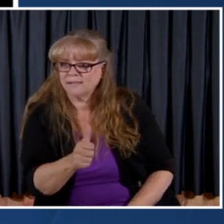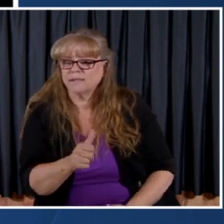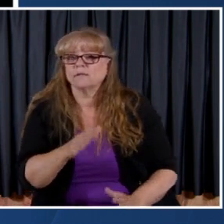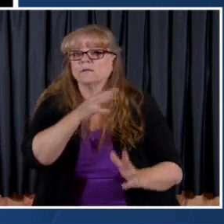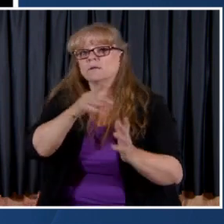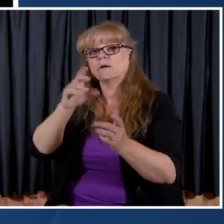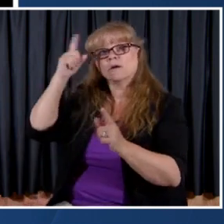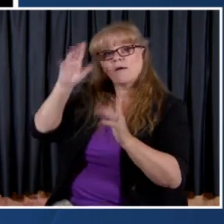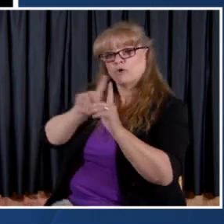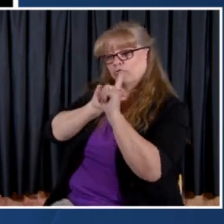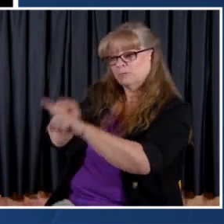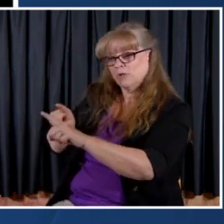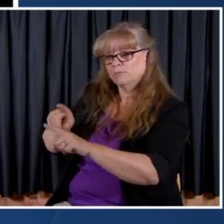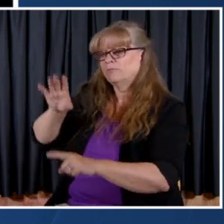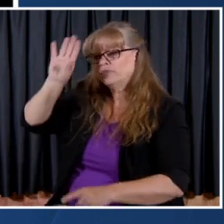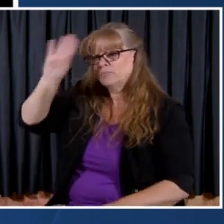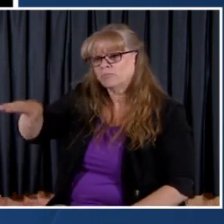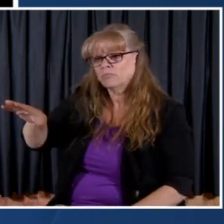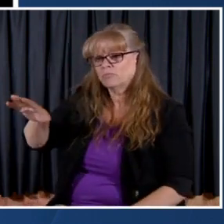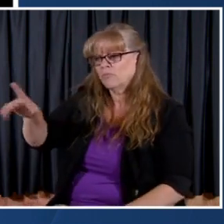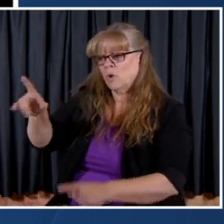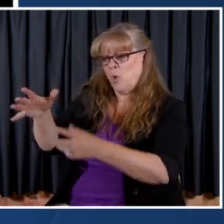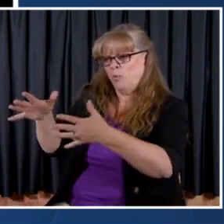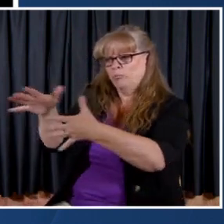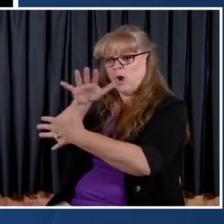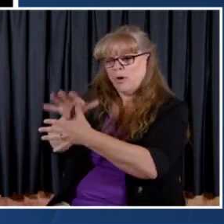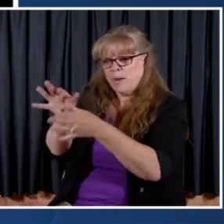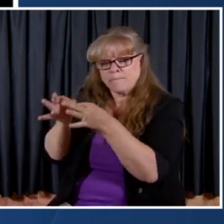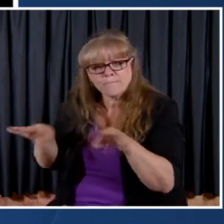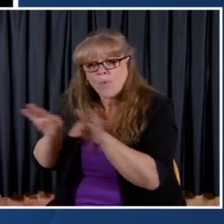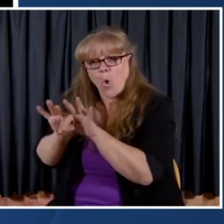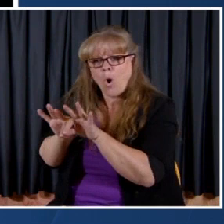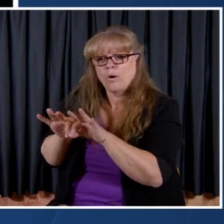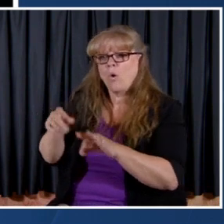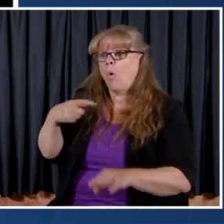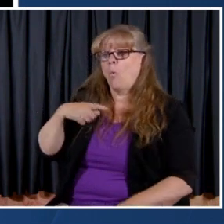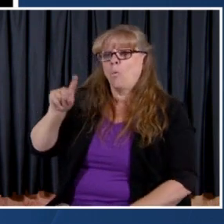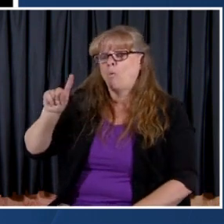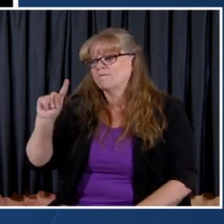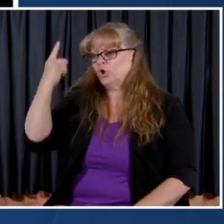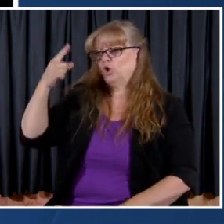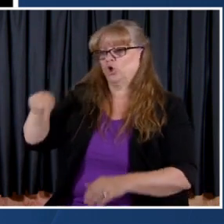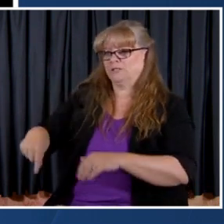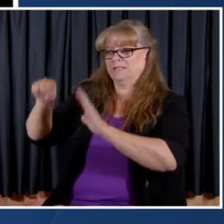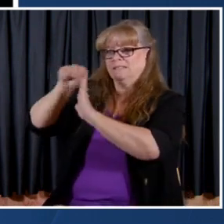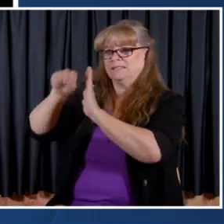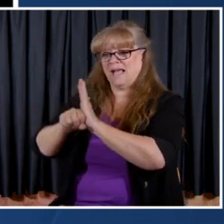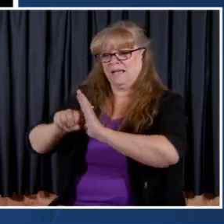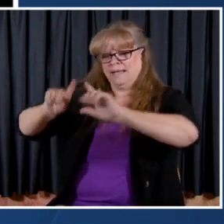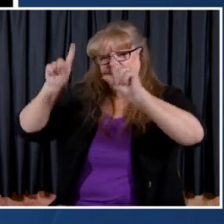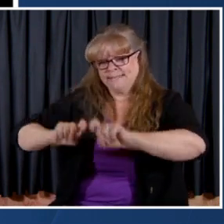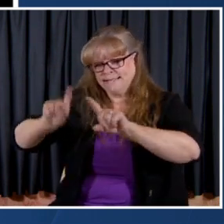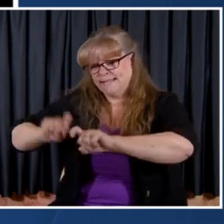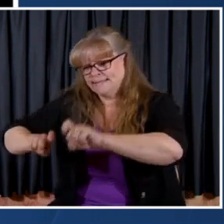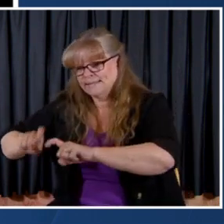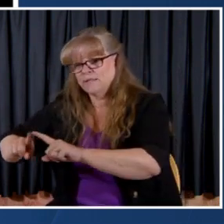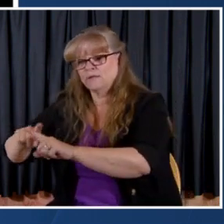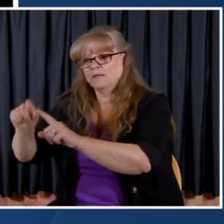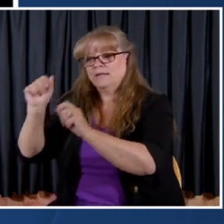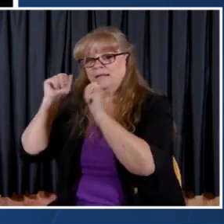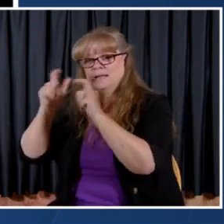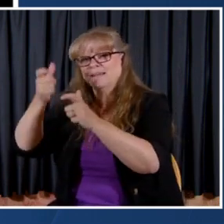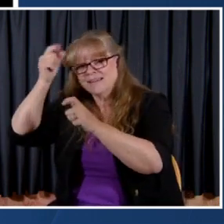home employees, starting with the largest nursing homes in the state. We've used the Colorado National Guard, and we've also